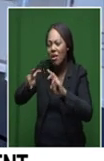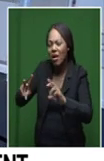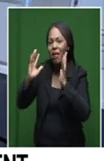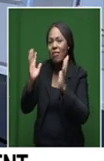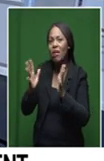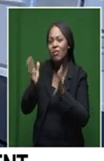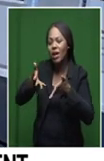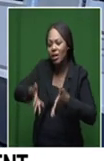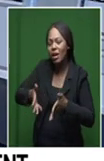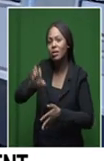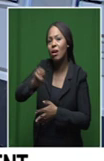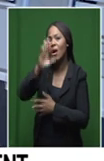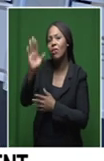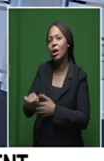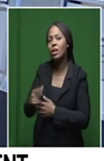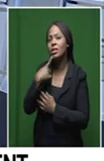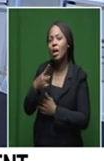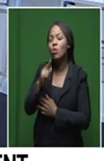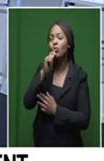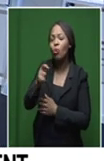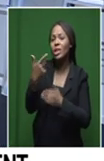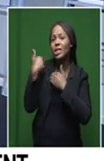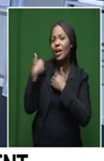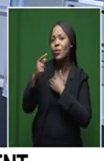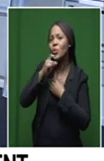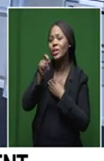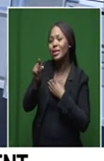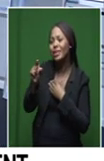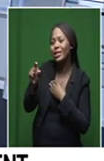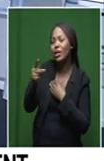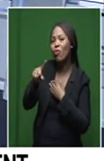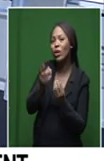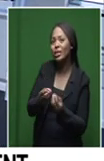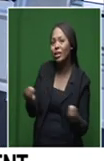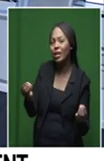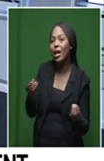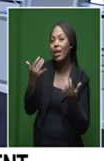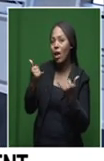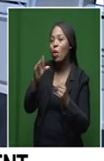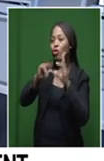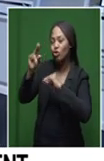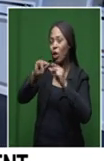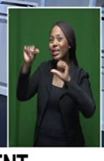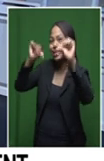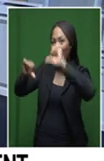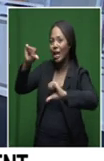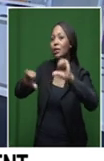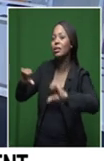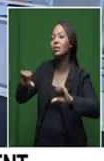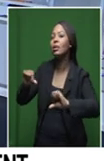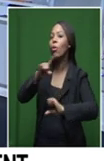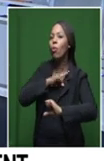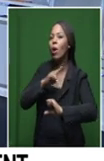to say that this is a safe to use vaccine for children in that age? Let's talk science, because I think the big thing here is a lot of people want